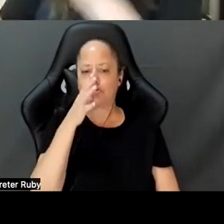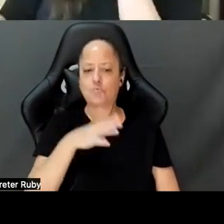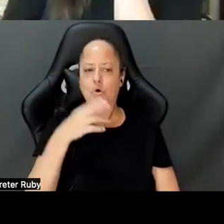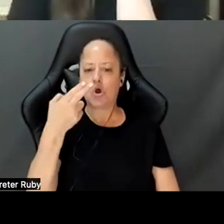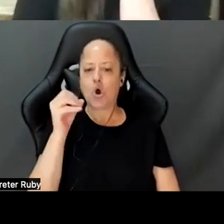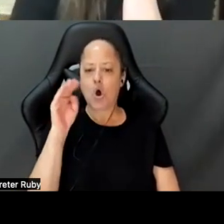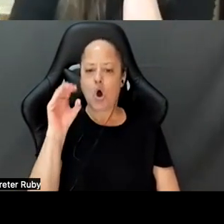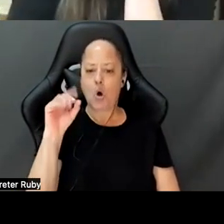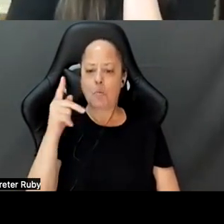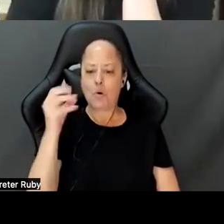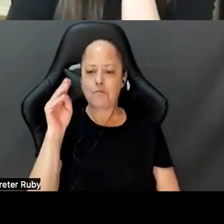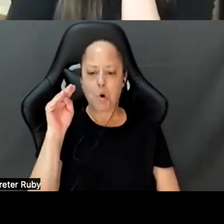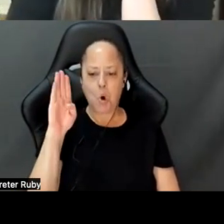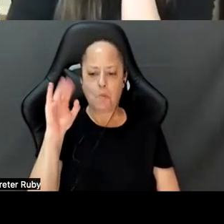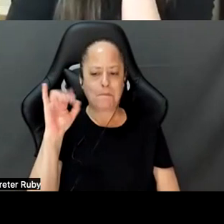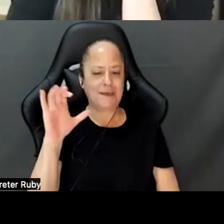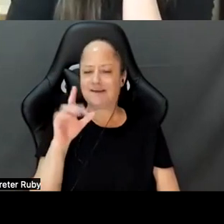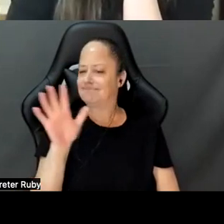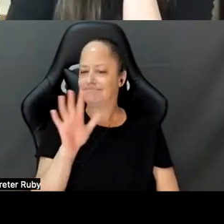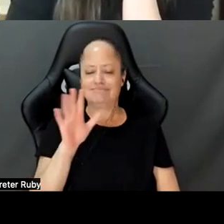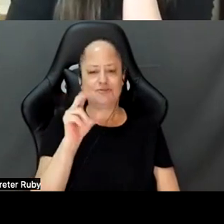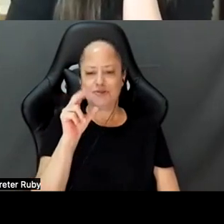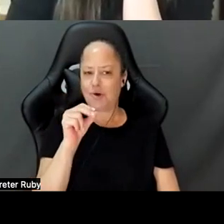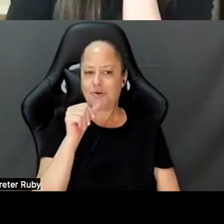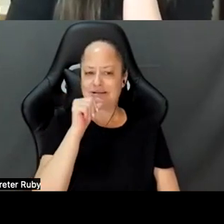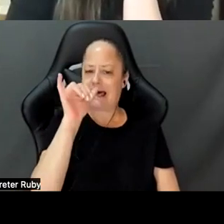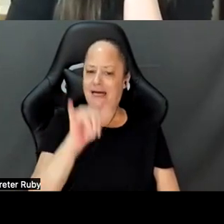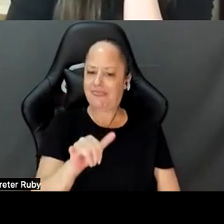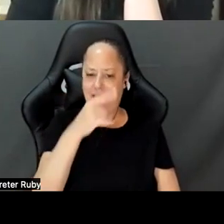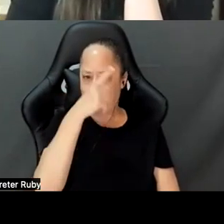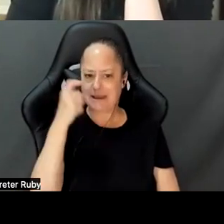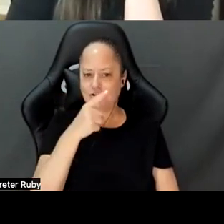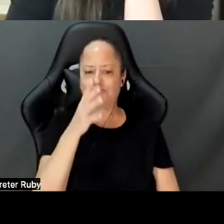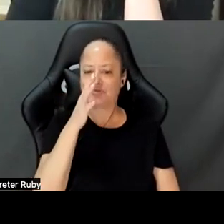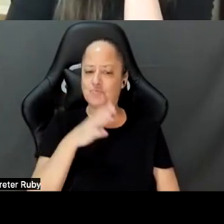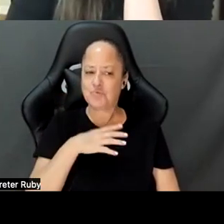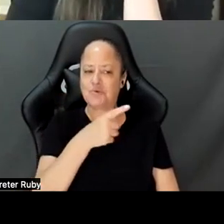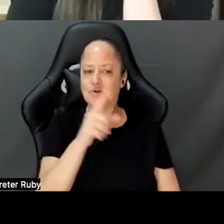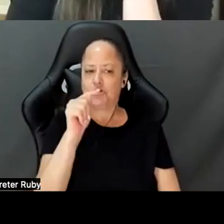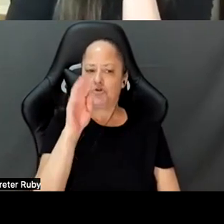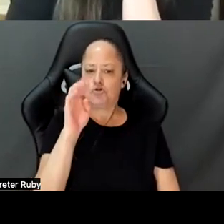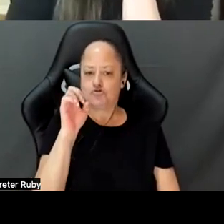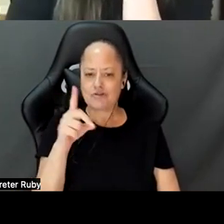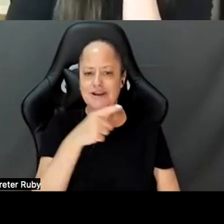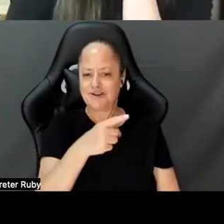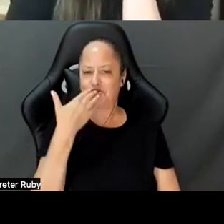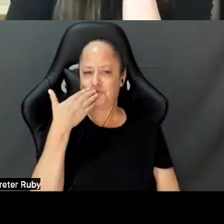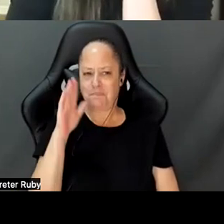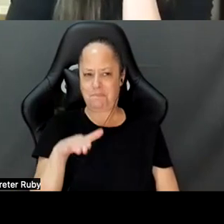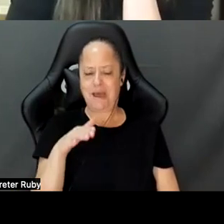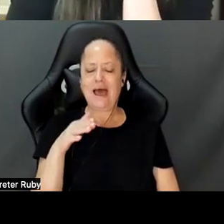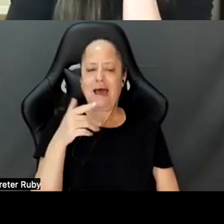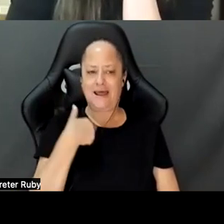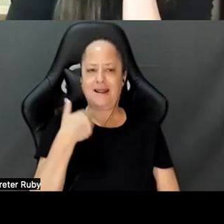but it wasn't that at all. And he said it to me repeatedly. He's like, no, it wasn't because she was a woman, it's because she treated you badly. Like, and you know, I did